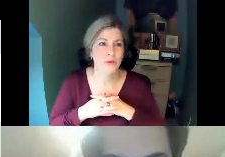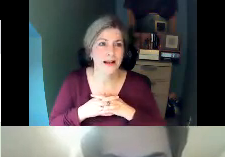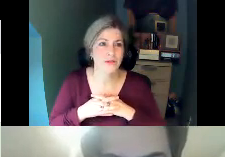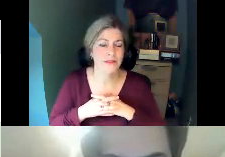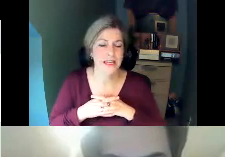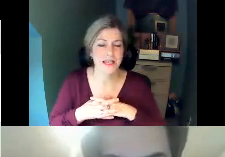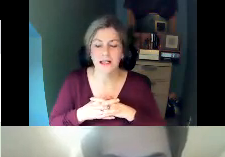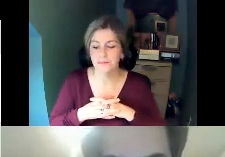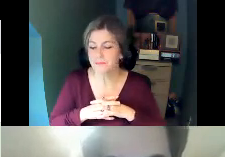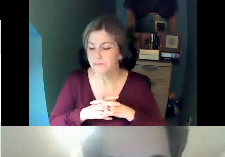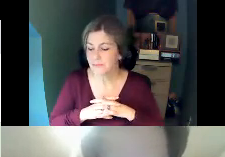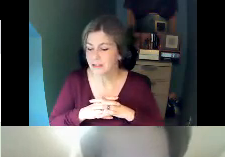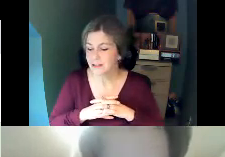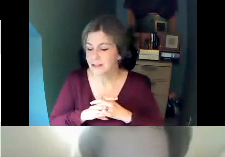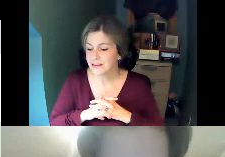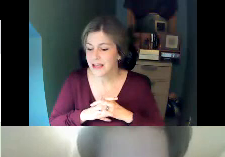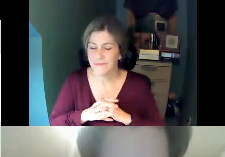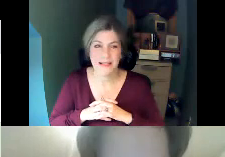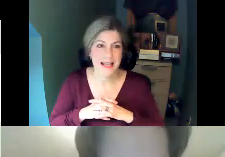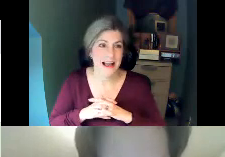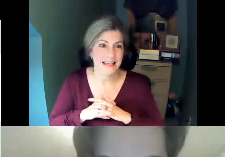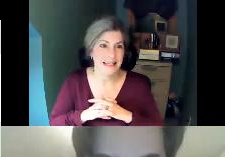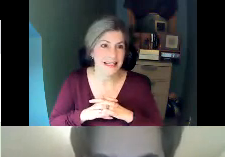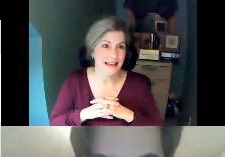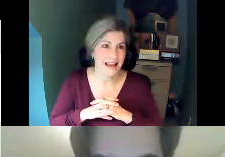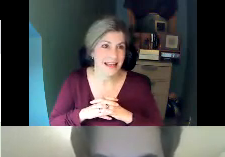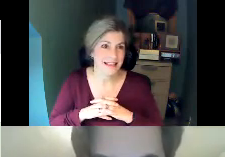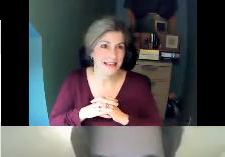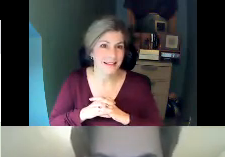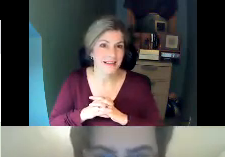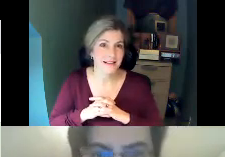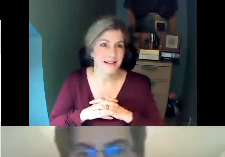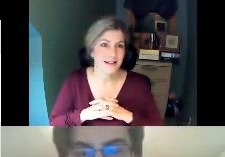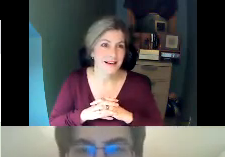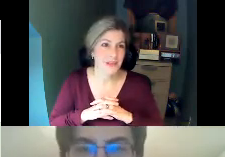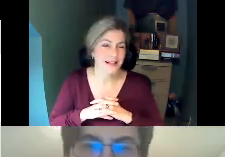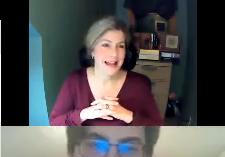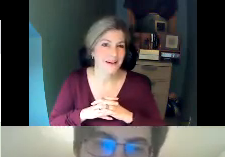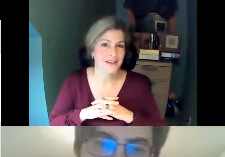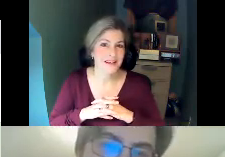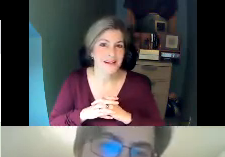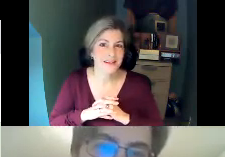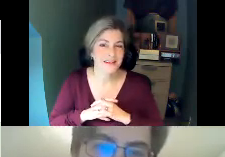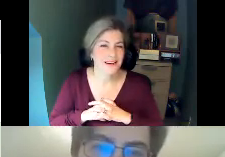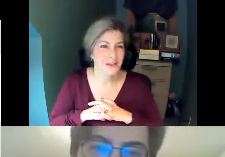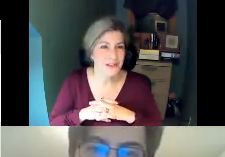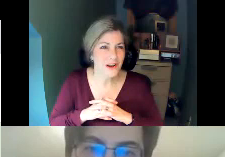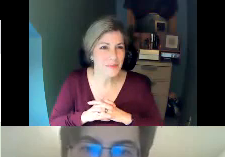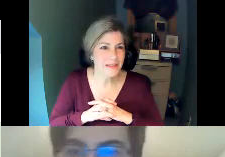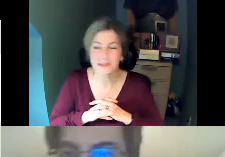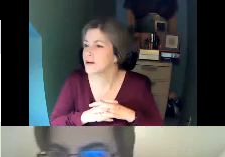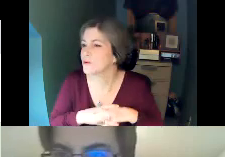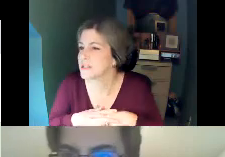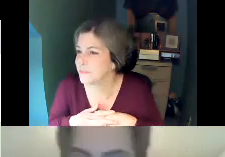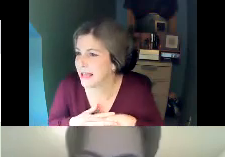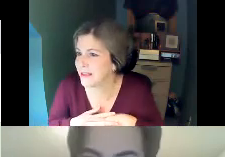were around the FSA ID and getting locked out. John, do you want to talk